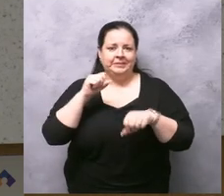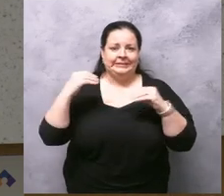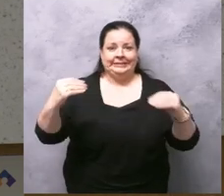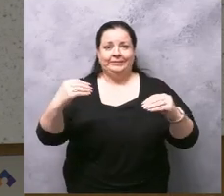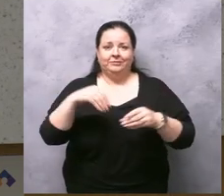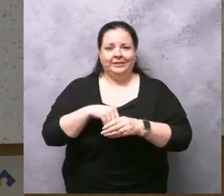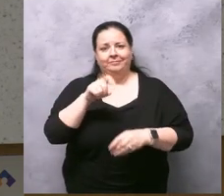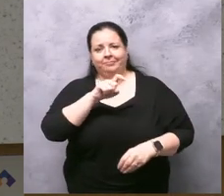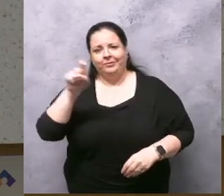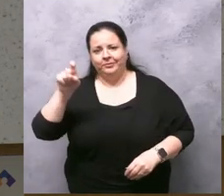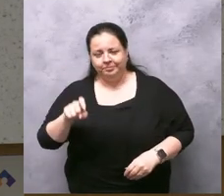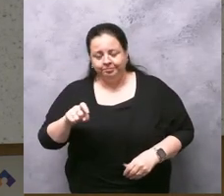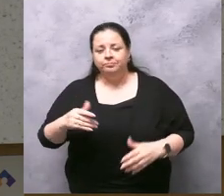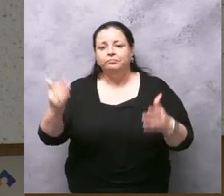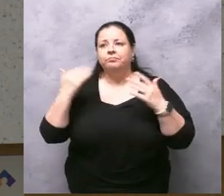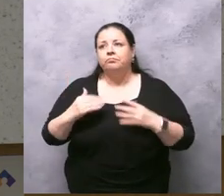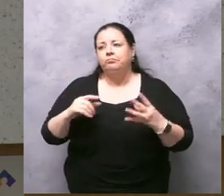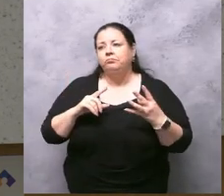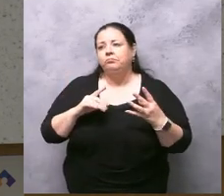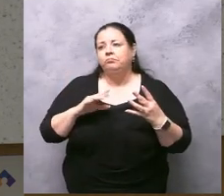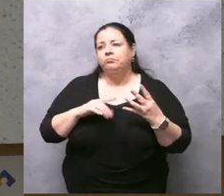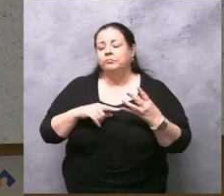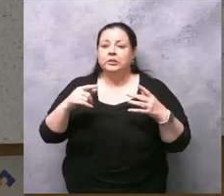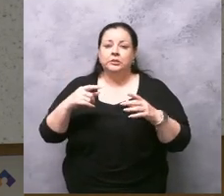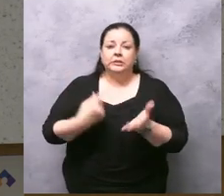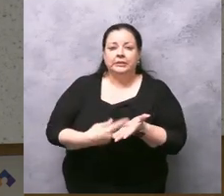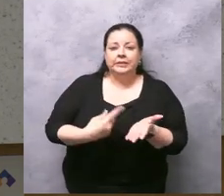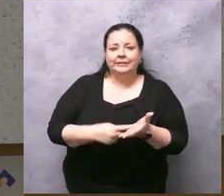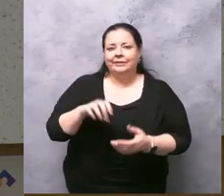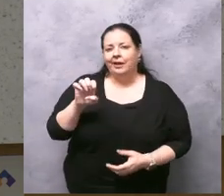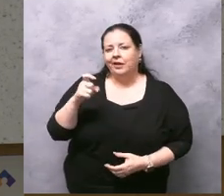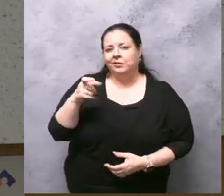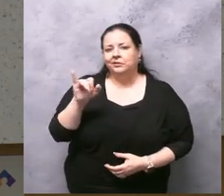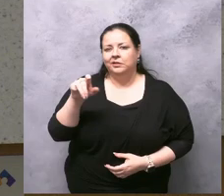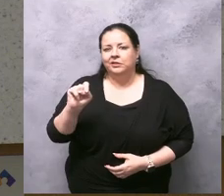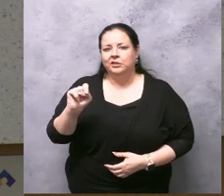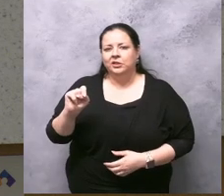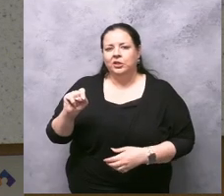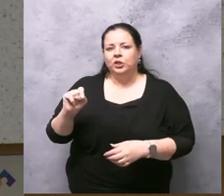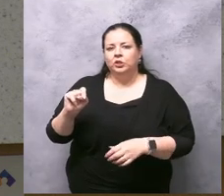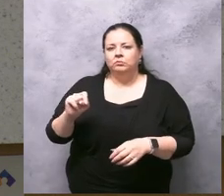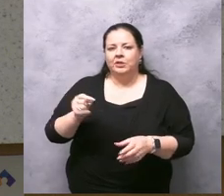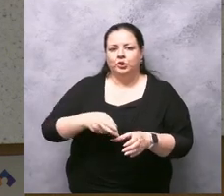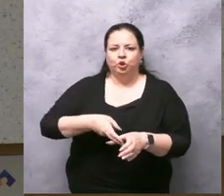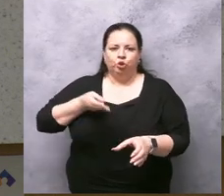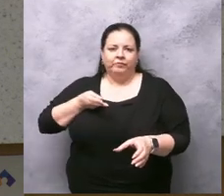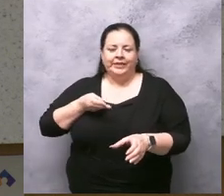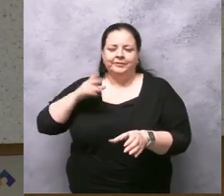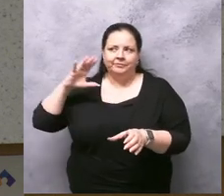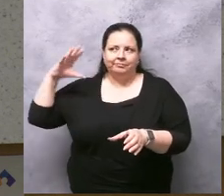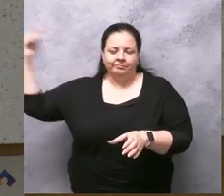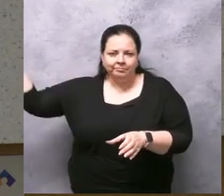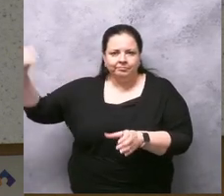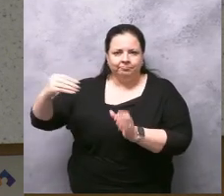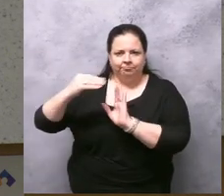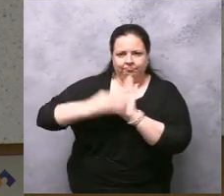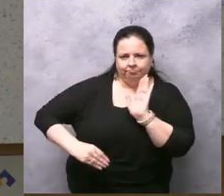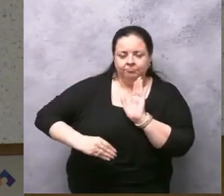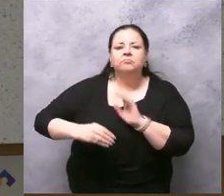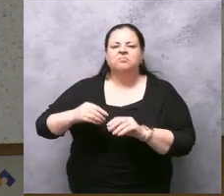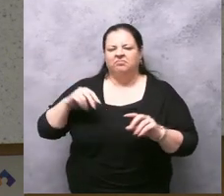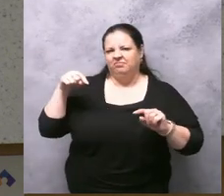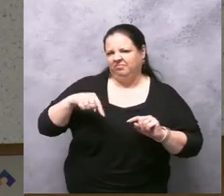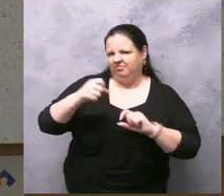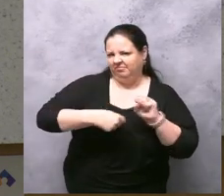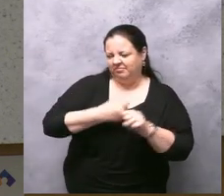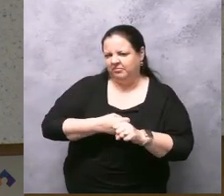Texas. We also discussed use of exit surveys, that to continue to use those and to develop those to this year as we look at the findings